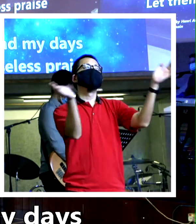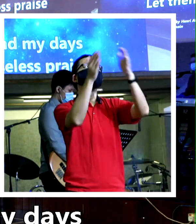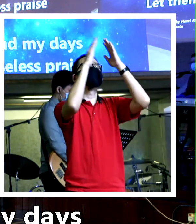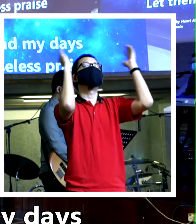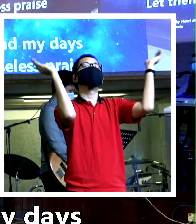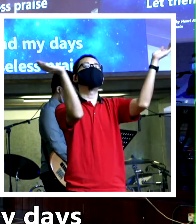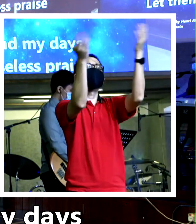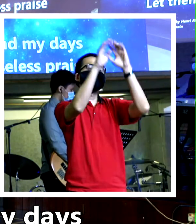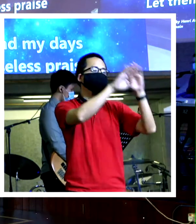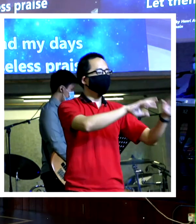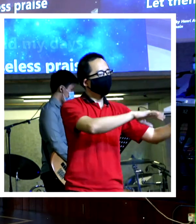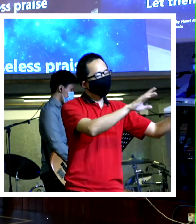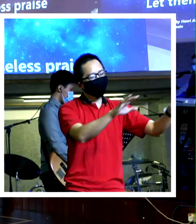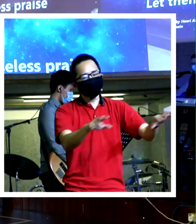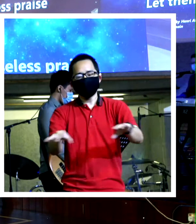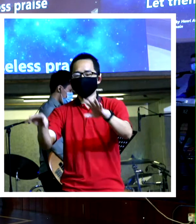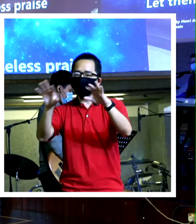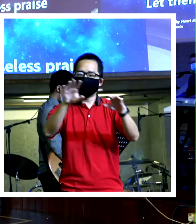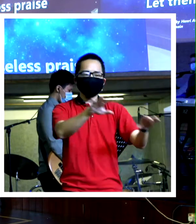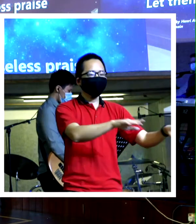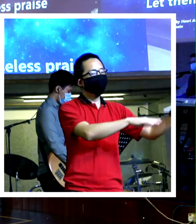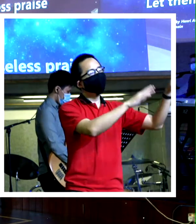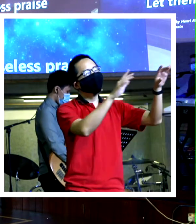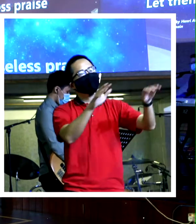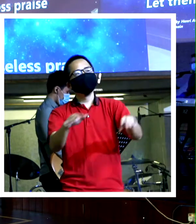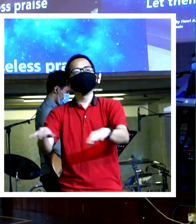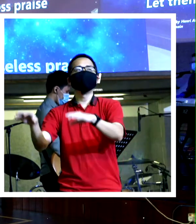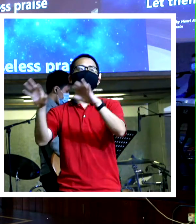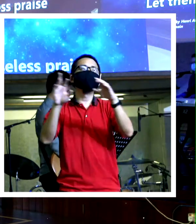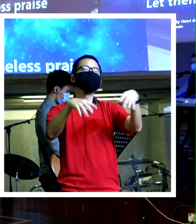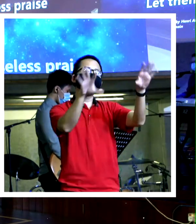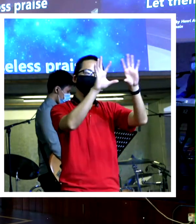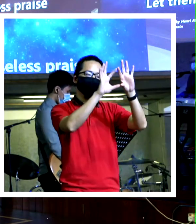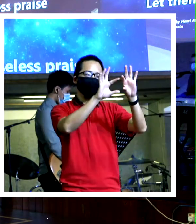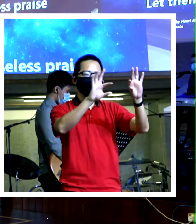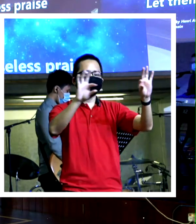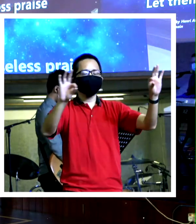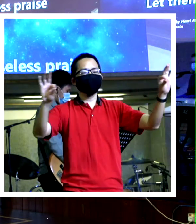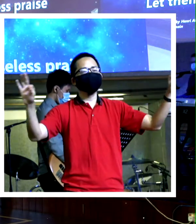ceaseless praise. Let them flow in